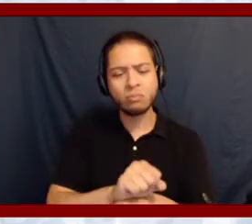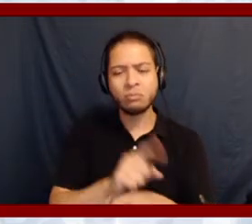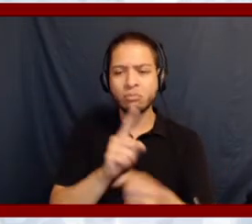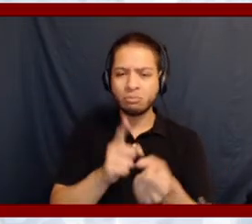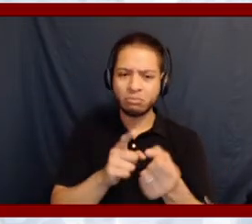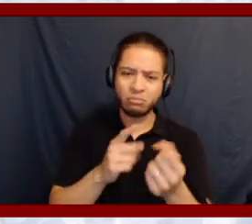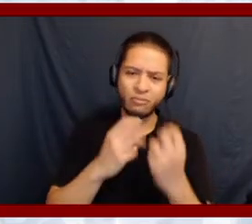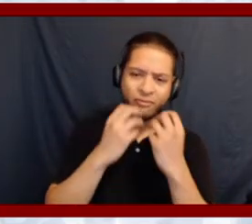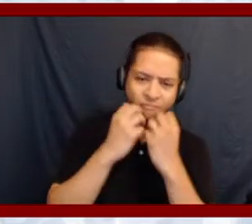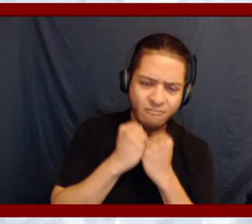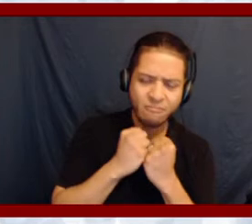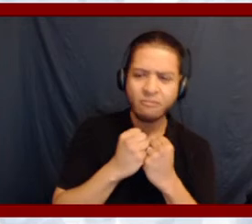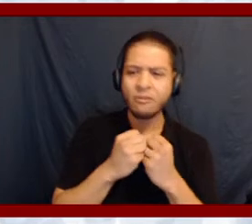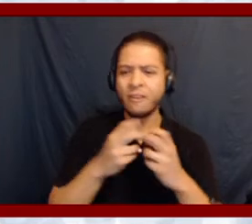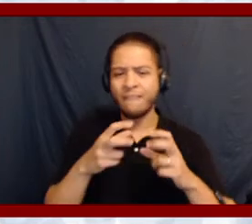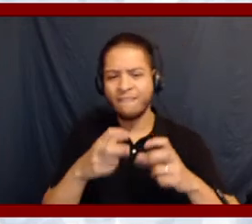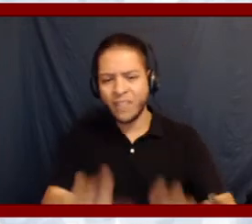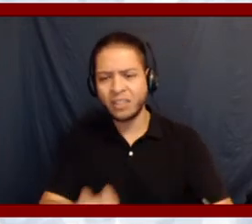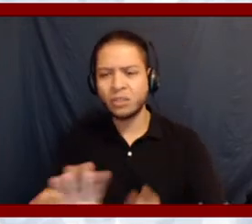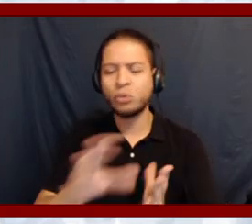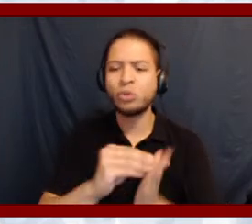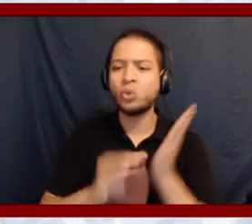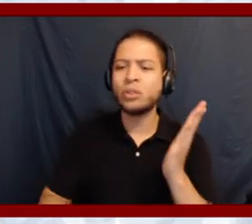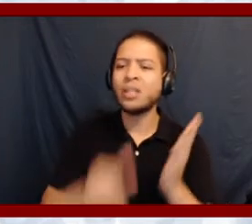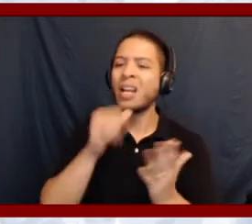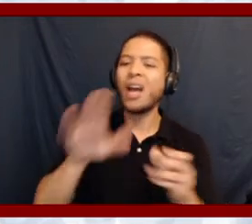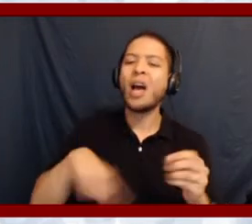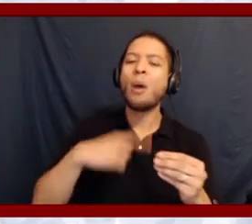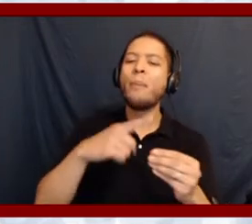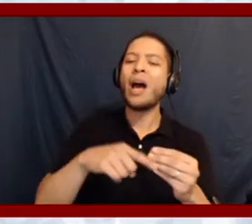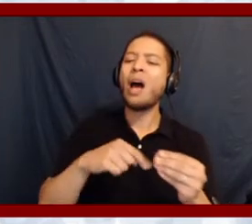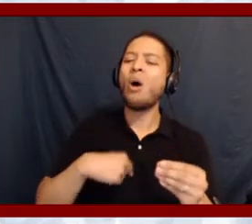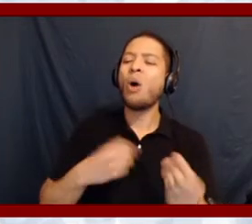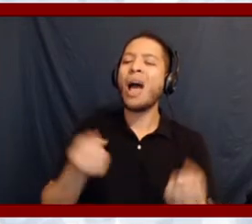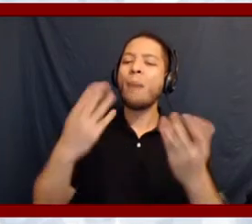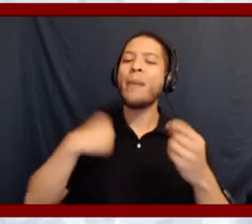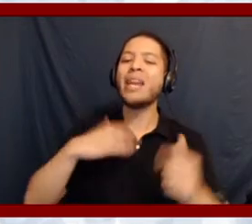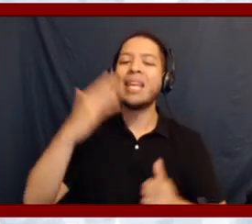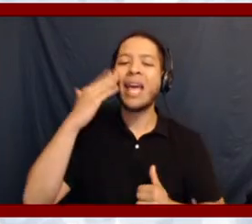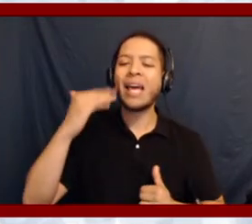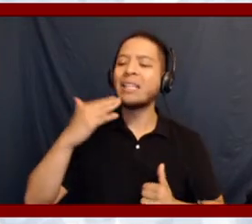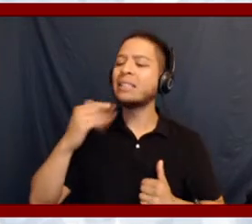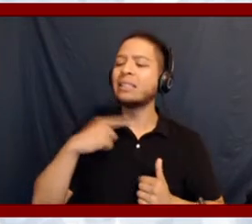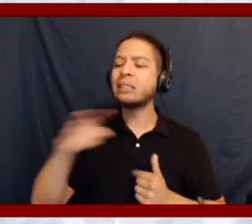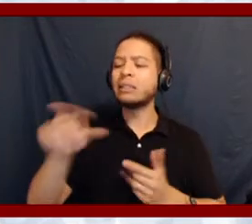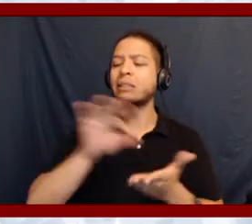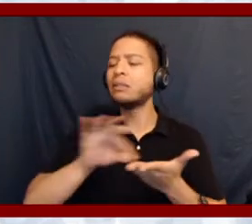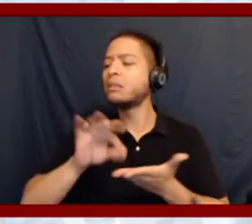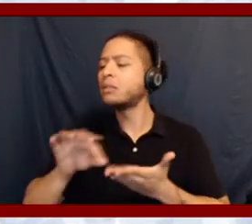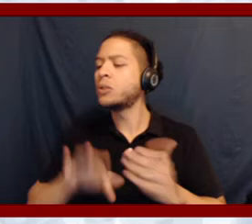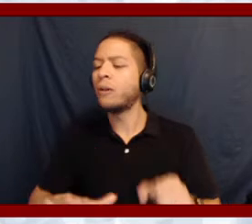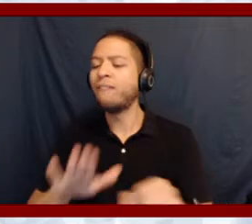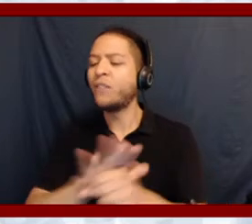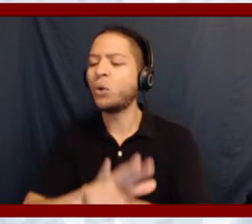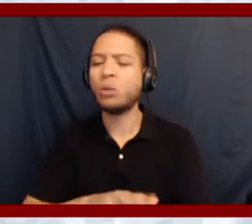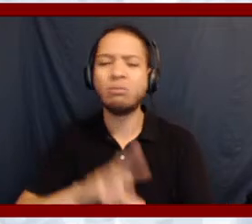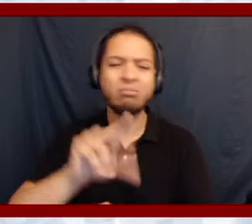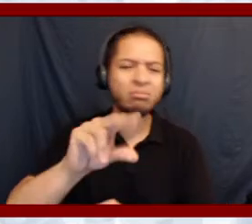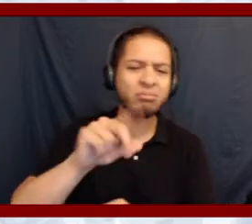a full population of students at a school. It's about investing into those students, making sure that those students can continue